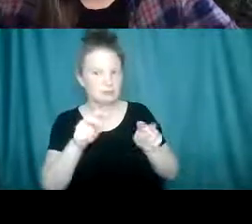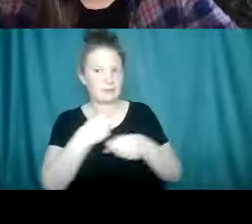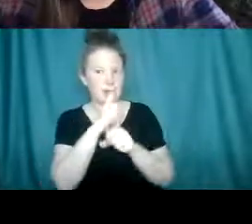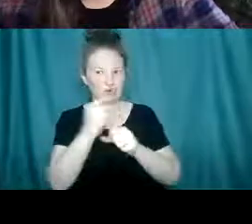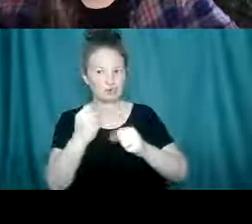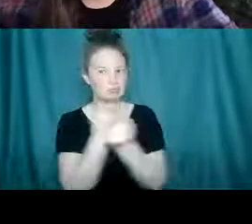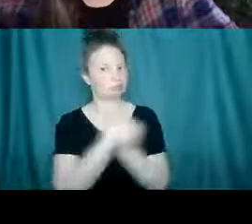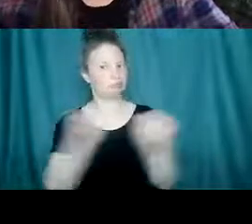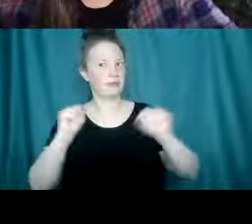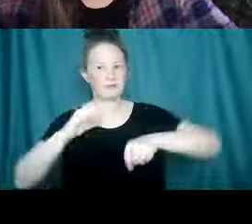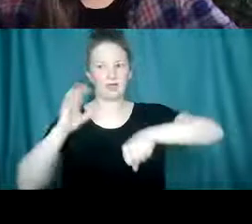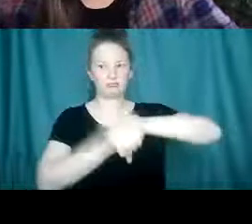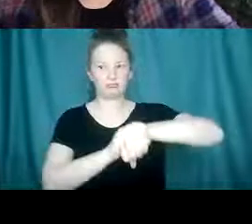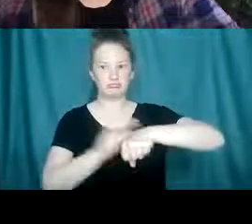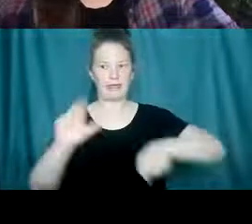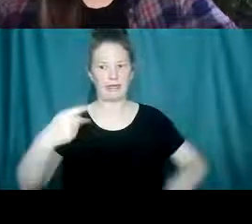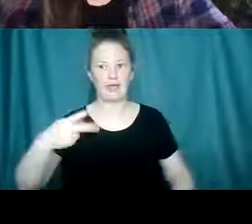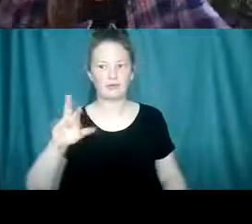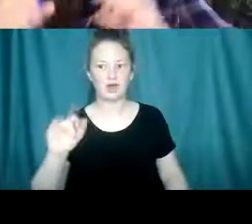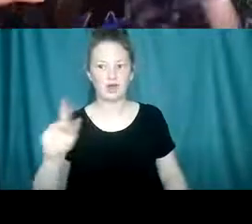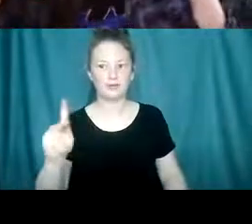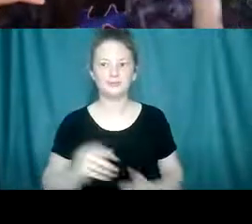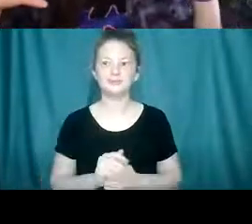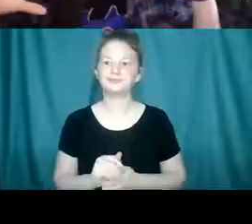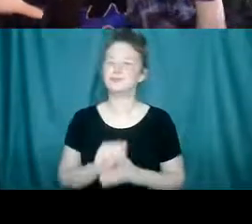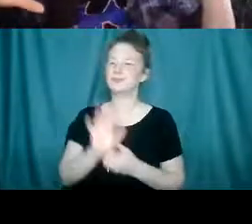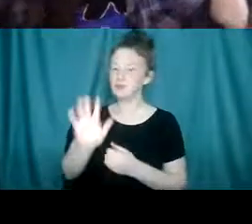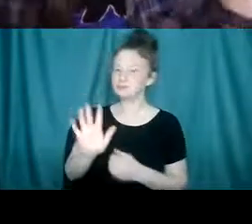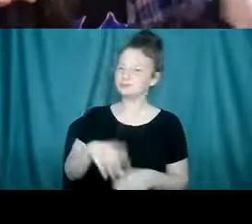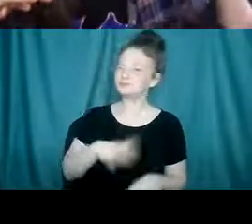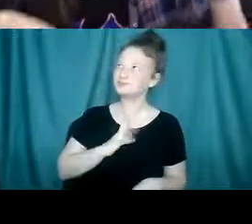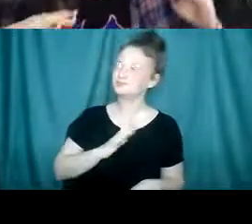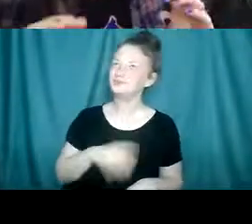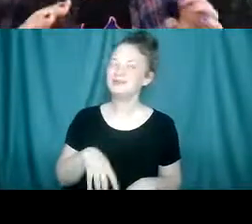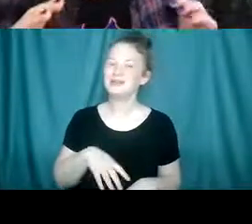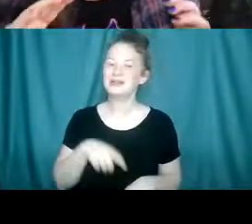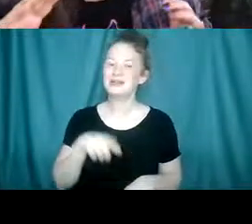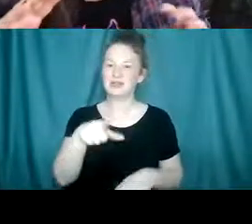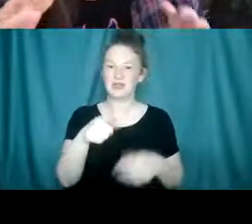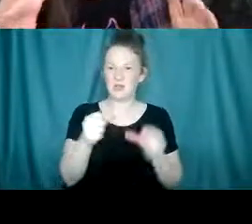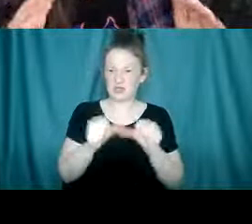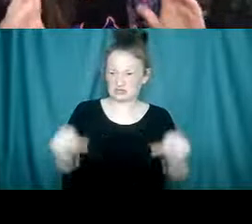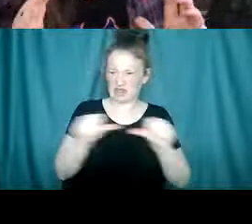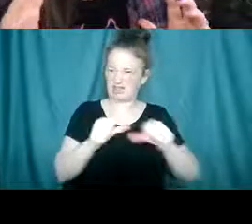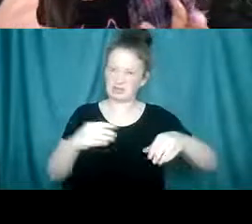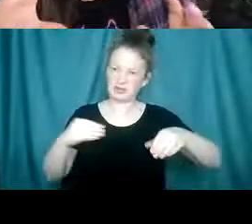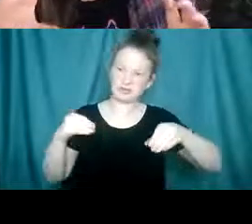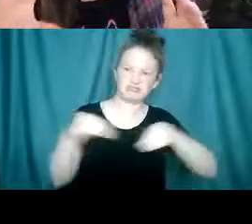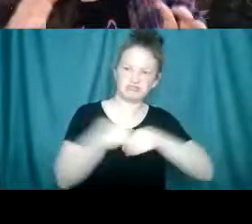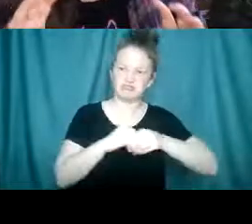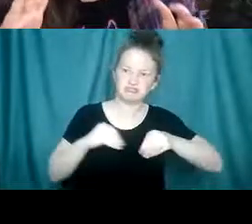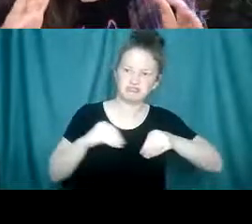secure. Very cool. So in a given space that you're pumping this liquid into, like how